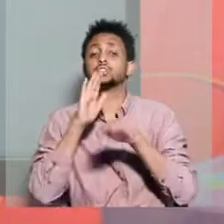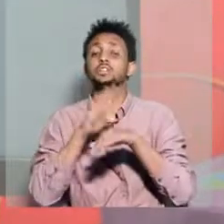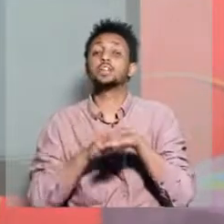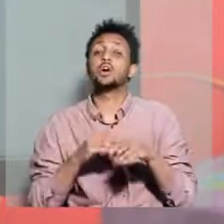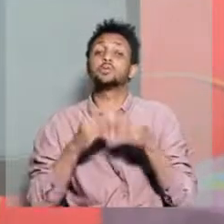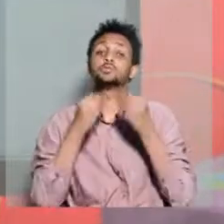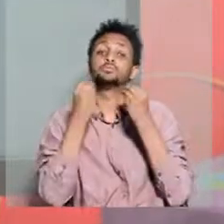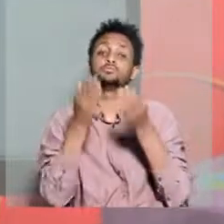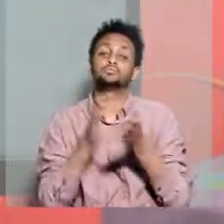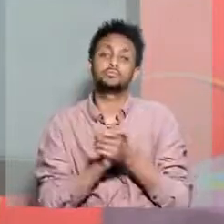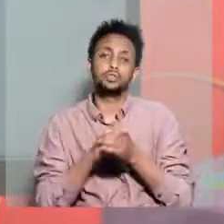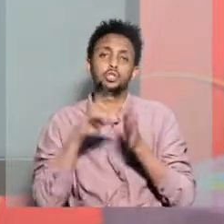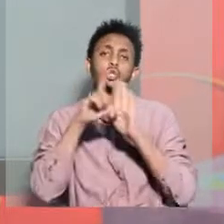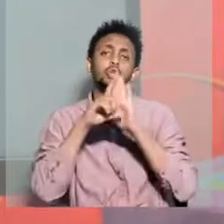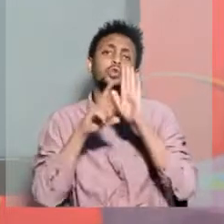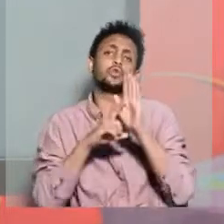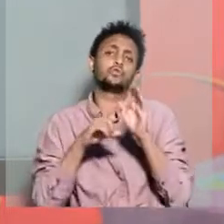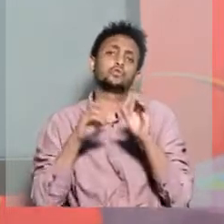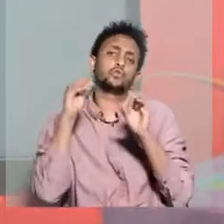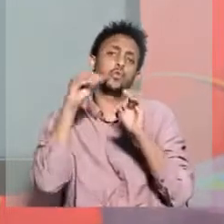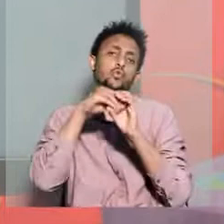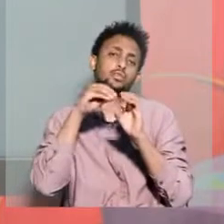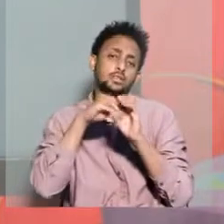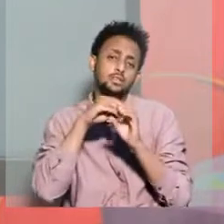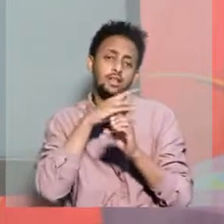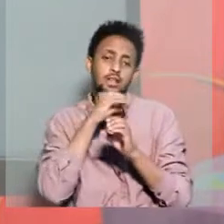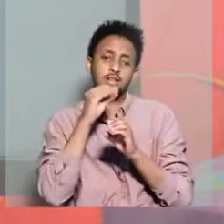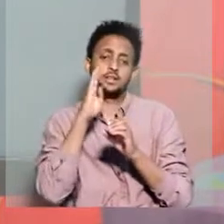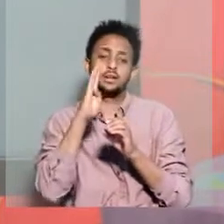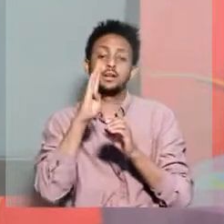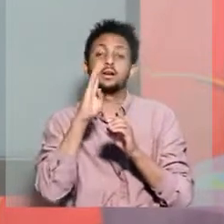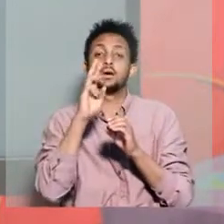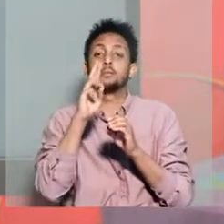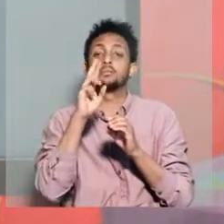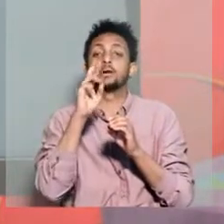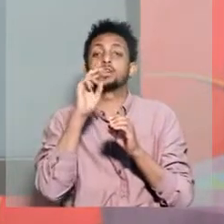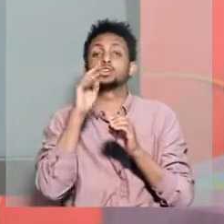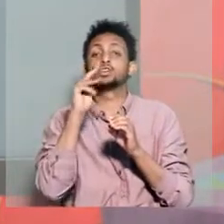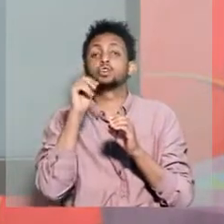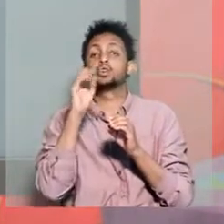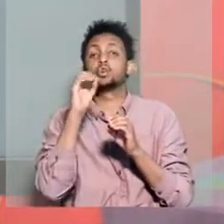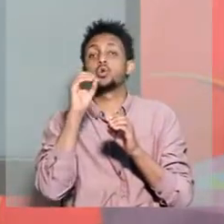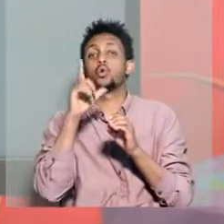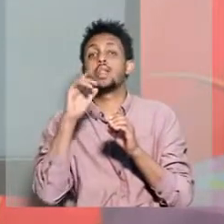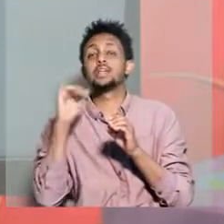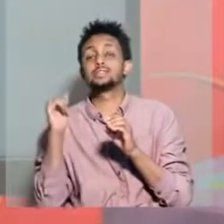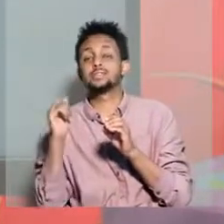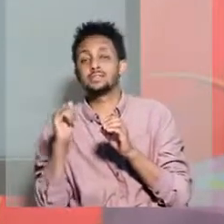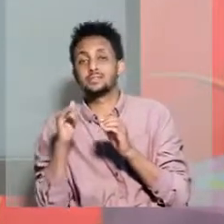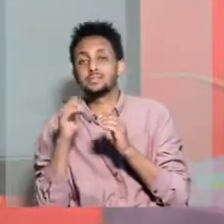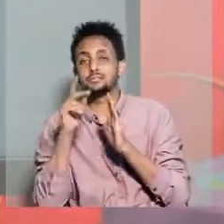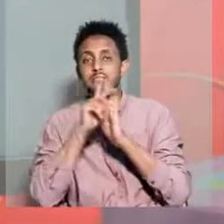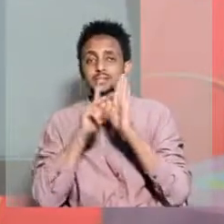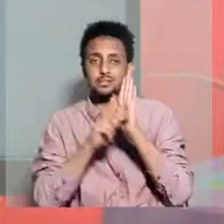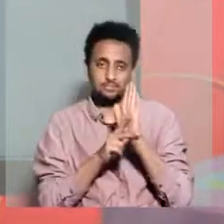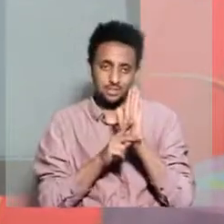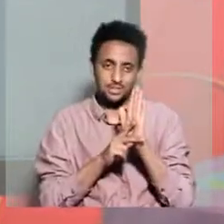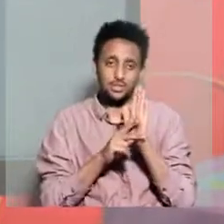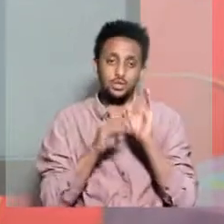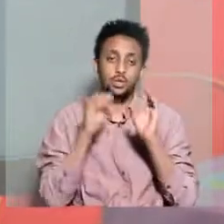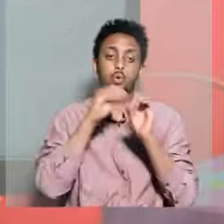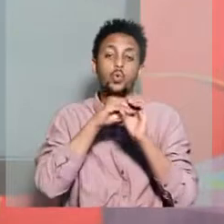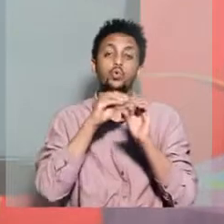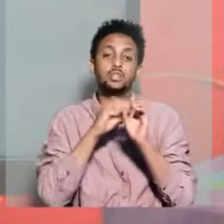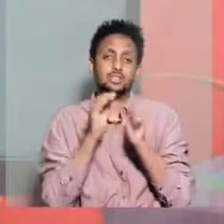be the law of continuity and Bernoulli's principle. And here, let's try to see about the law of